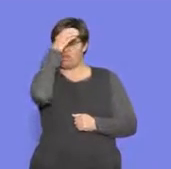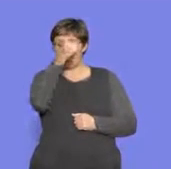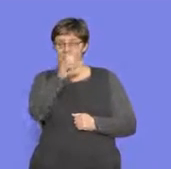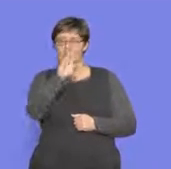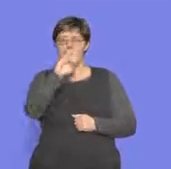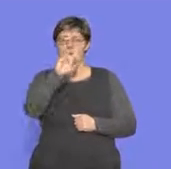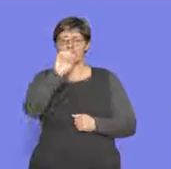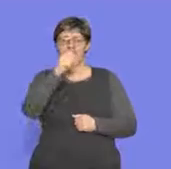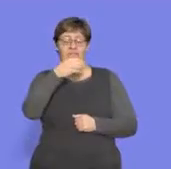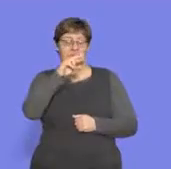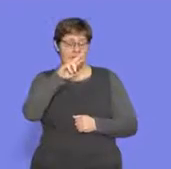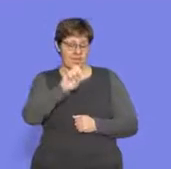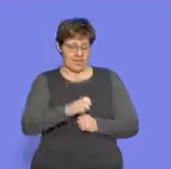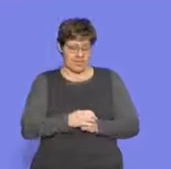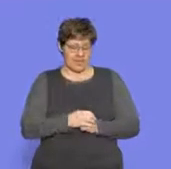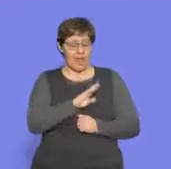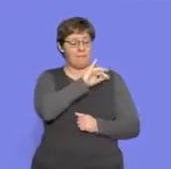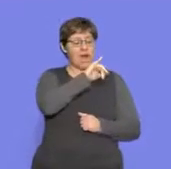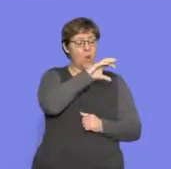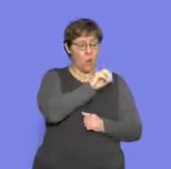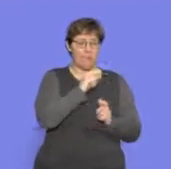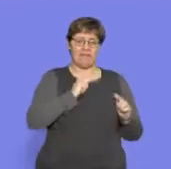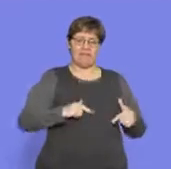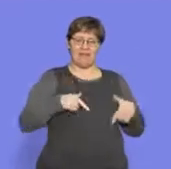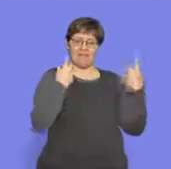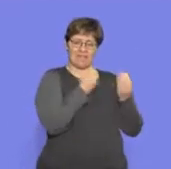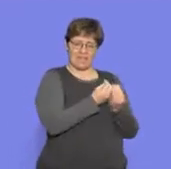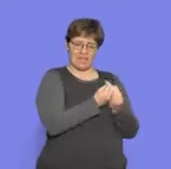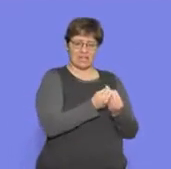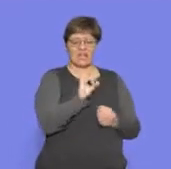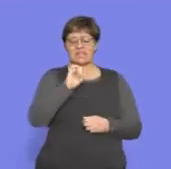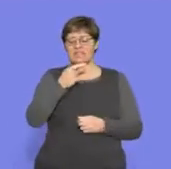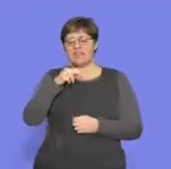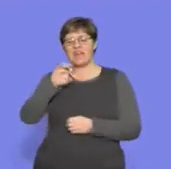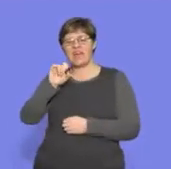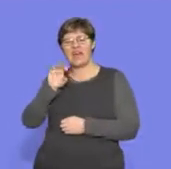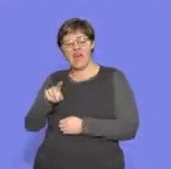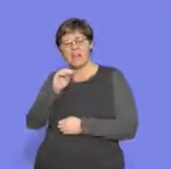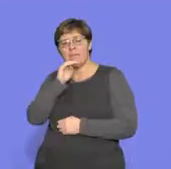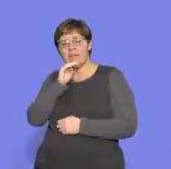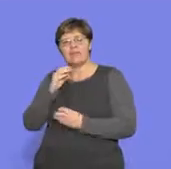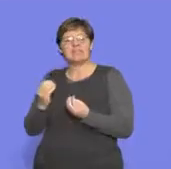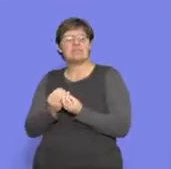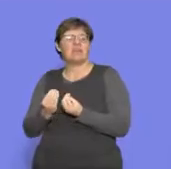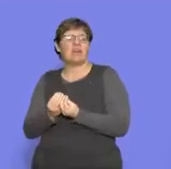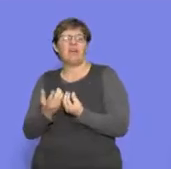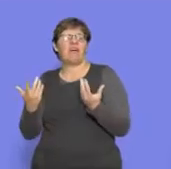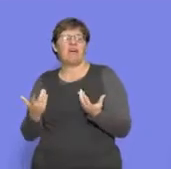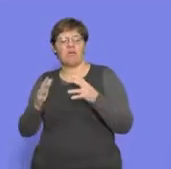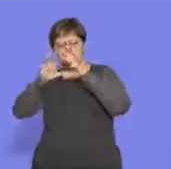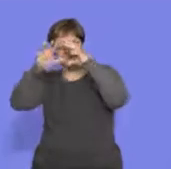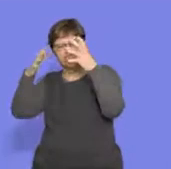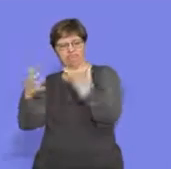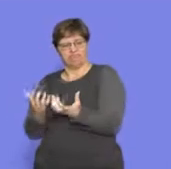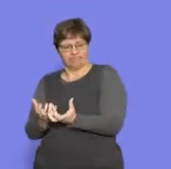understand the concept of a biosphere. The word bio refers to living organisms, and a sphere refers to something